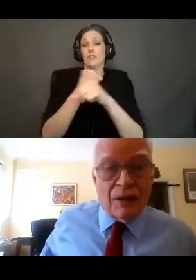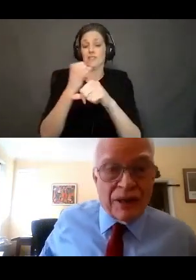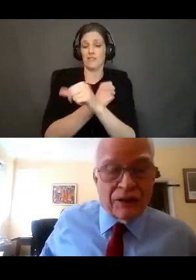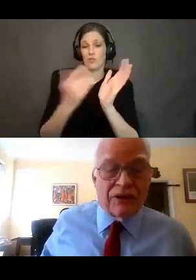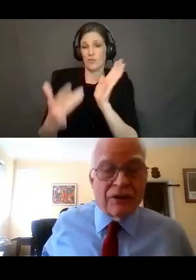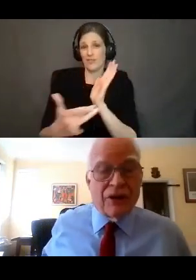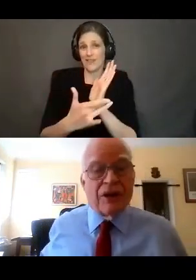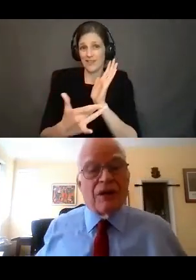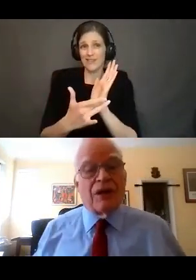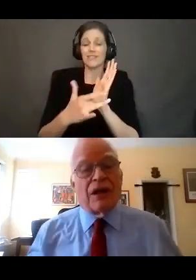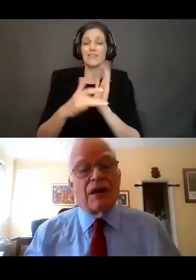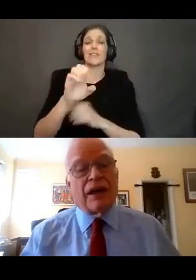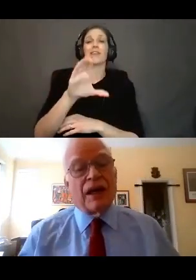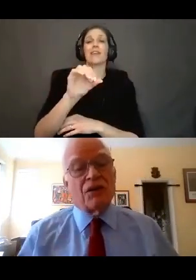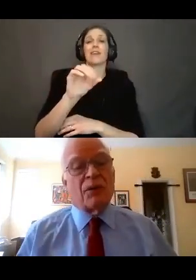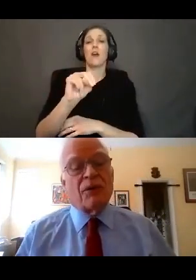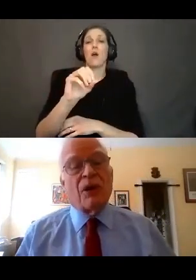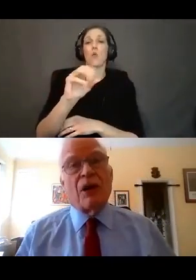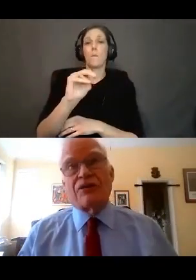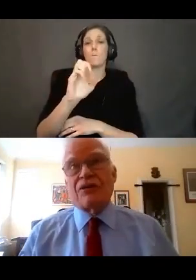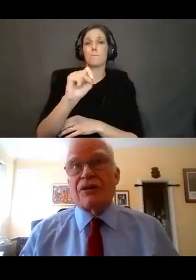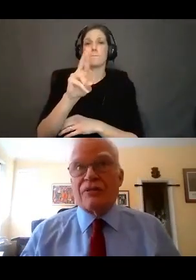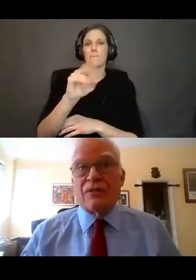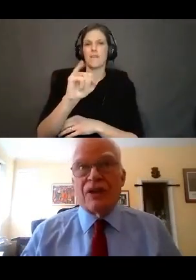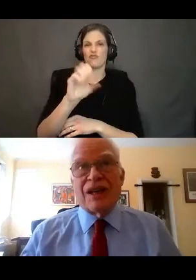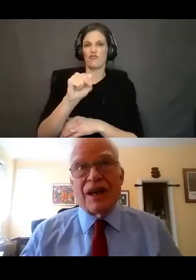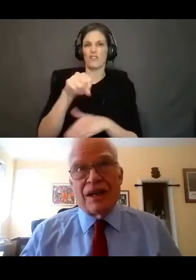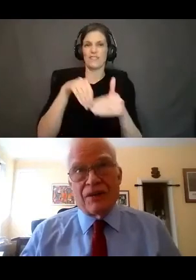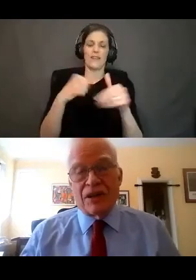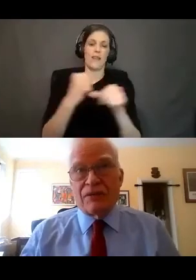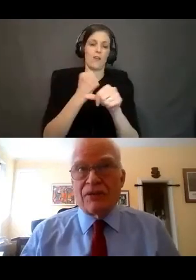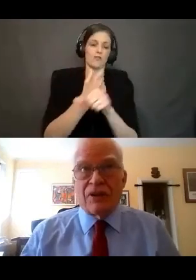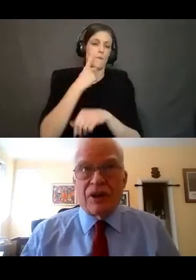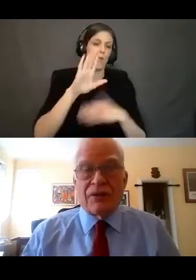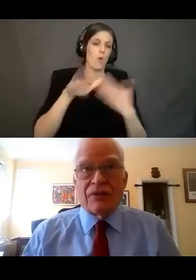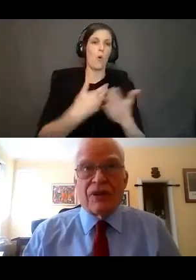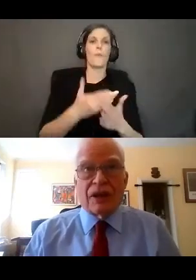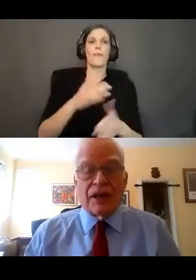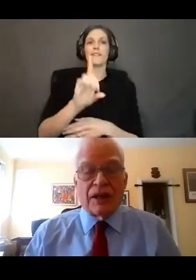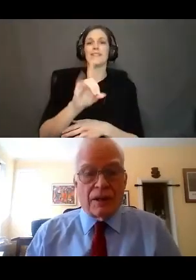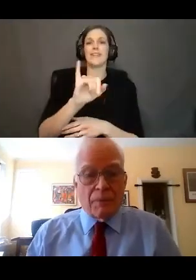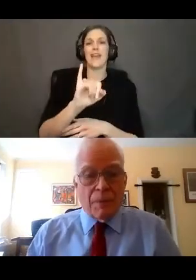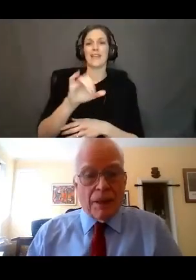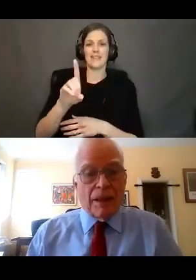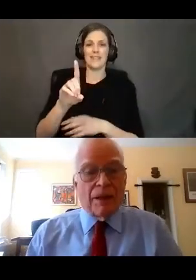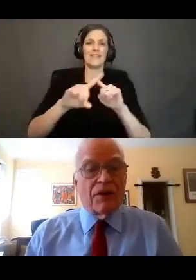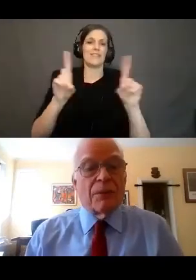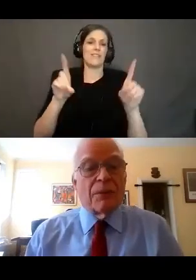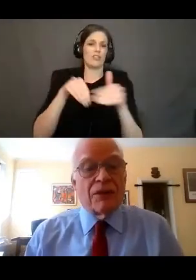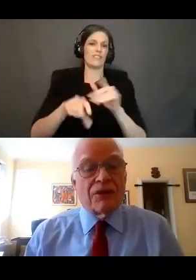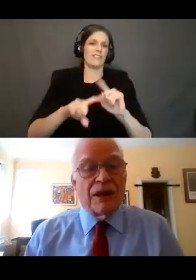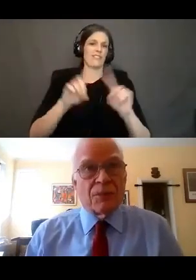in econometrics, in the Algebra for All, it's the DID, the difference in difference technique.